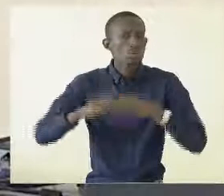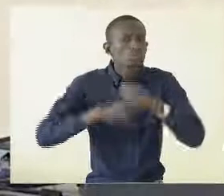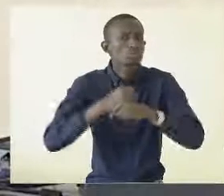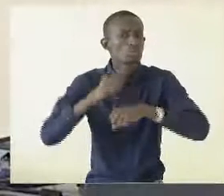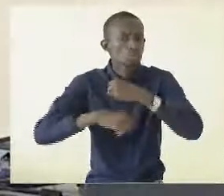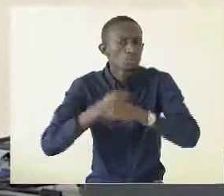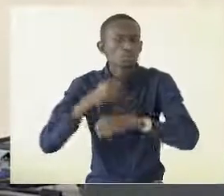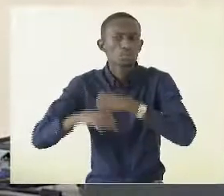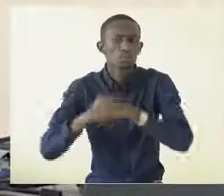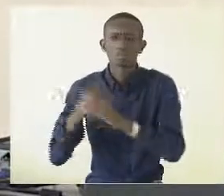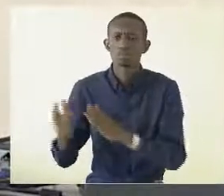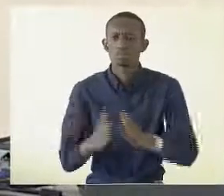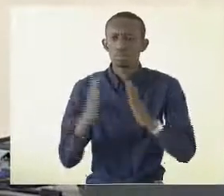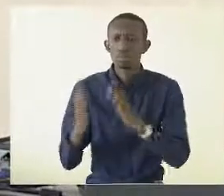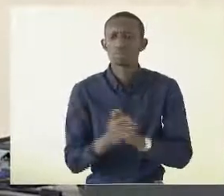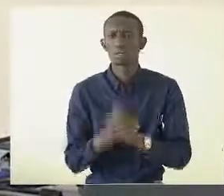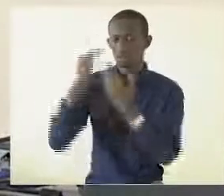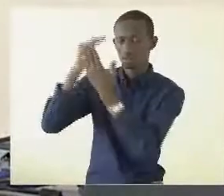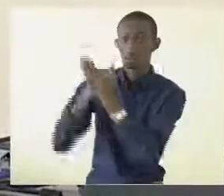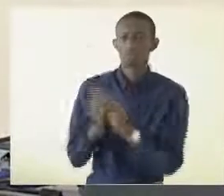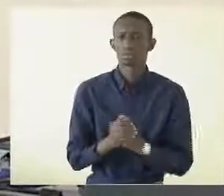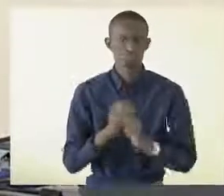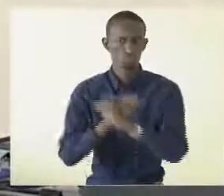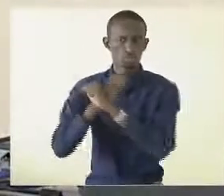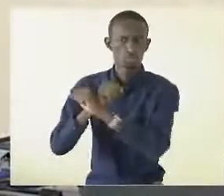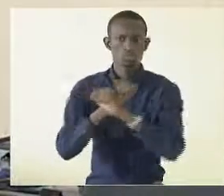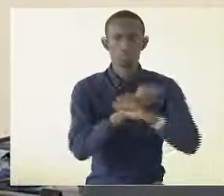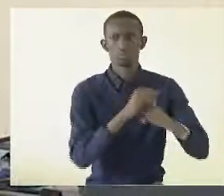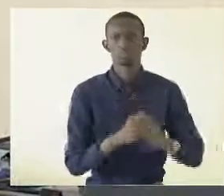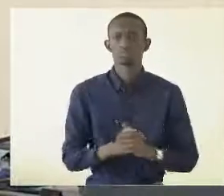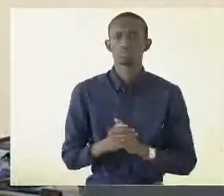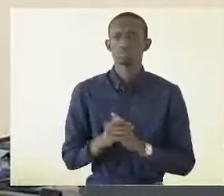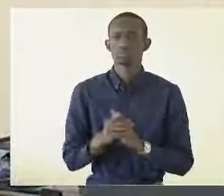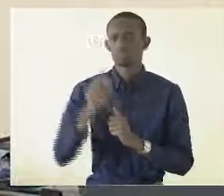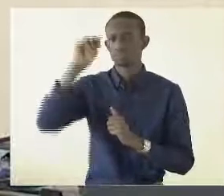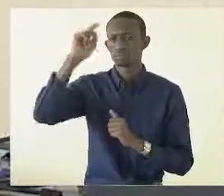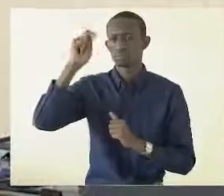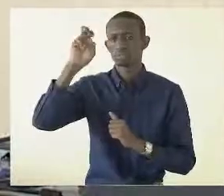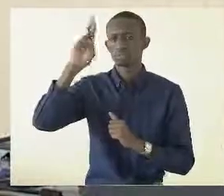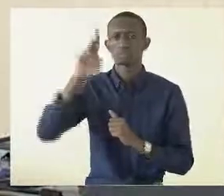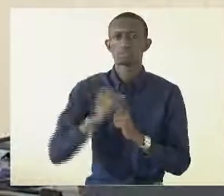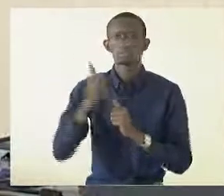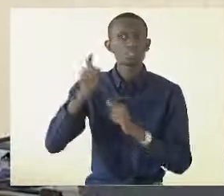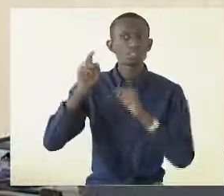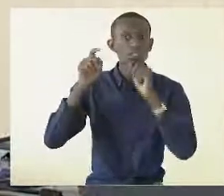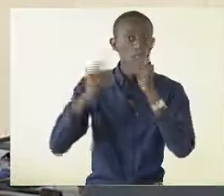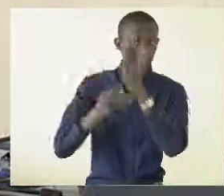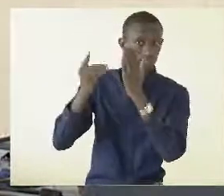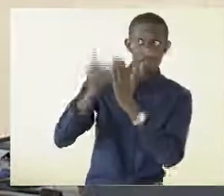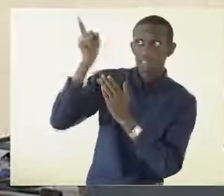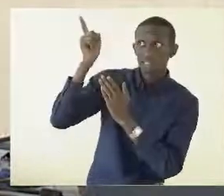nature. This date is common, 5th June every